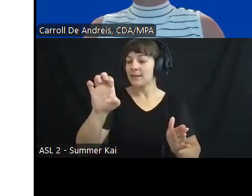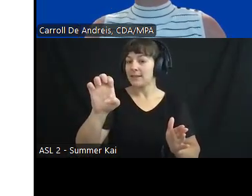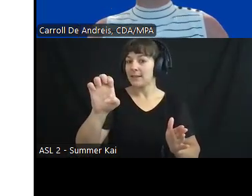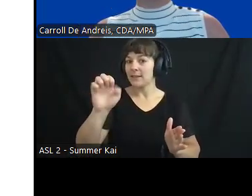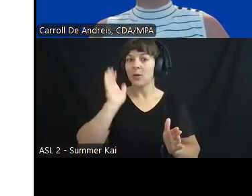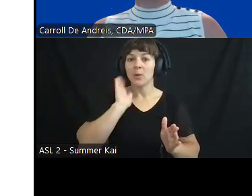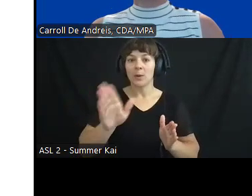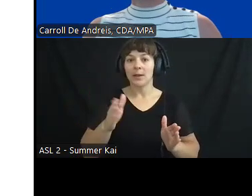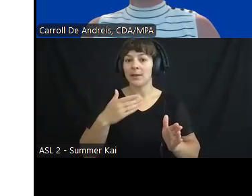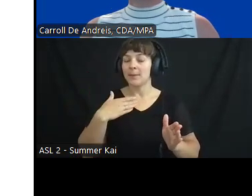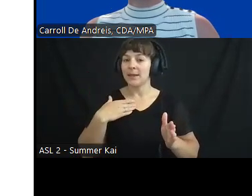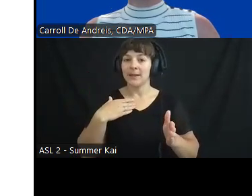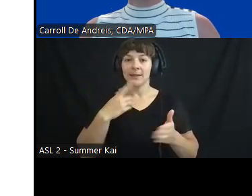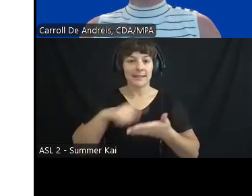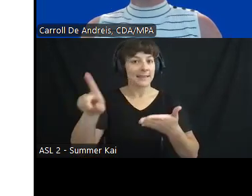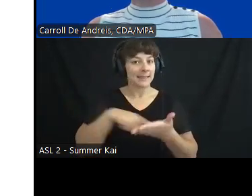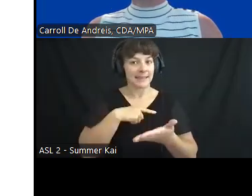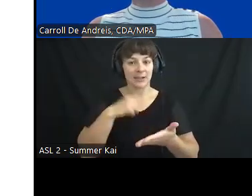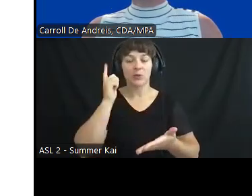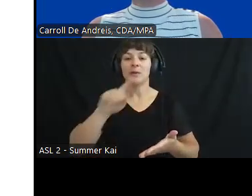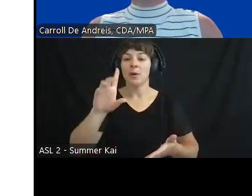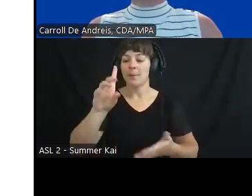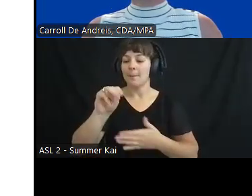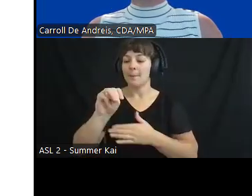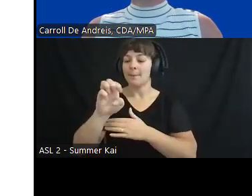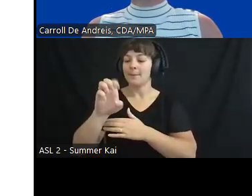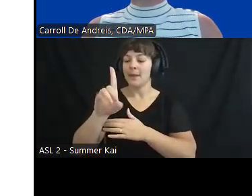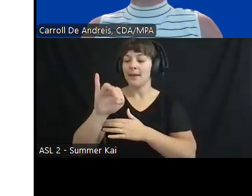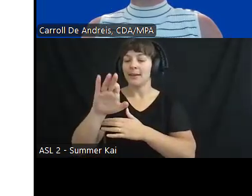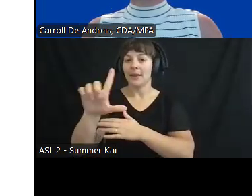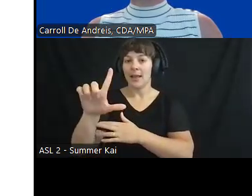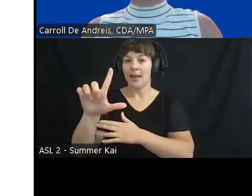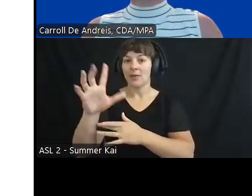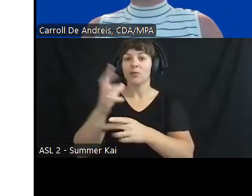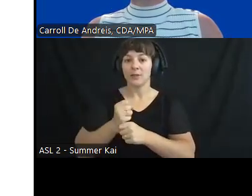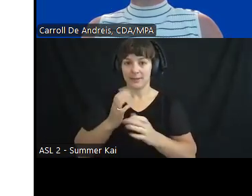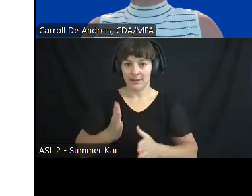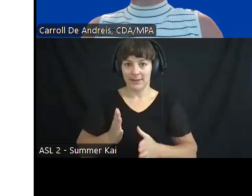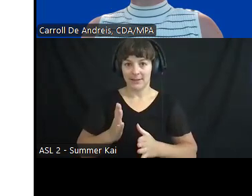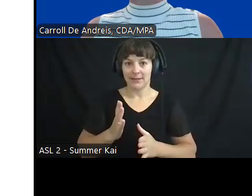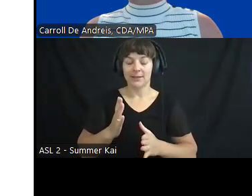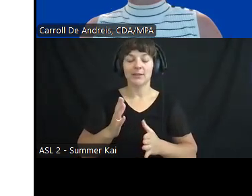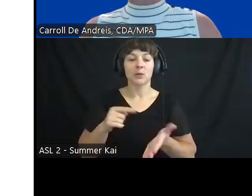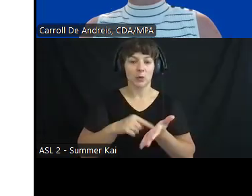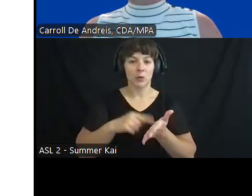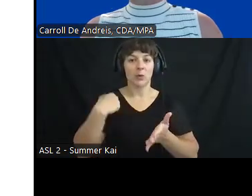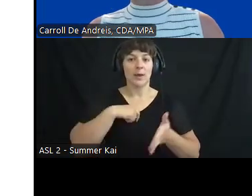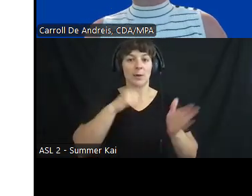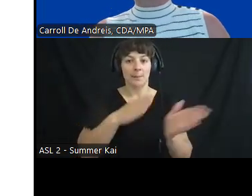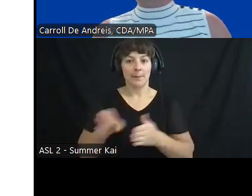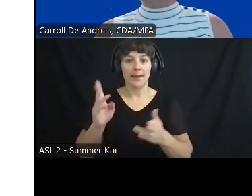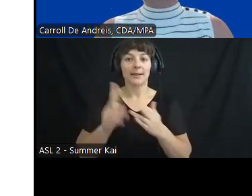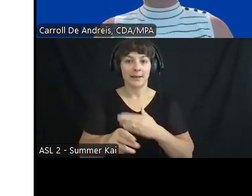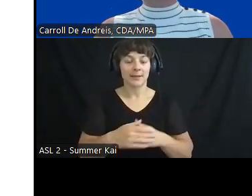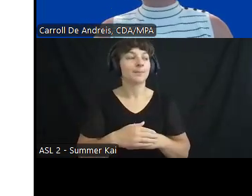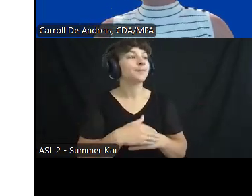discontinued for our Medi-Cal recipients due to the plan cuts. Thank you. Thank you,